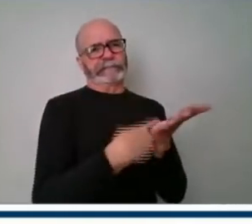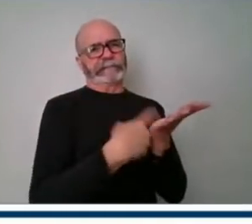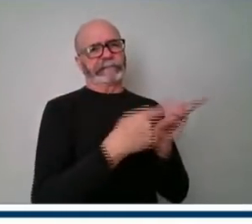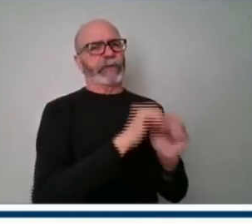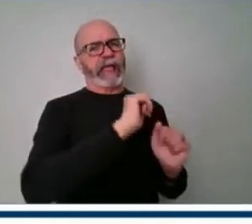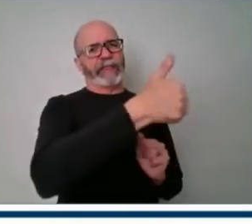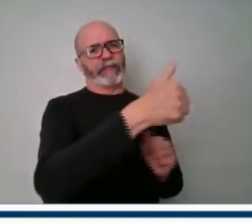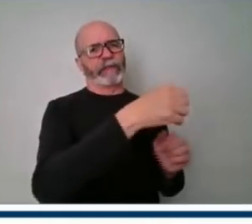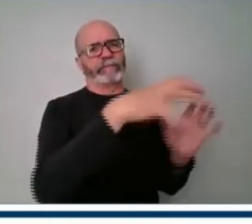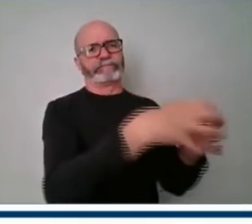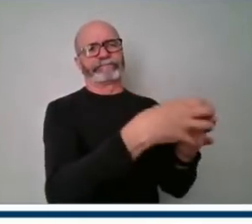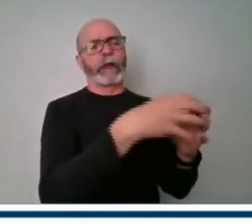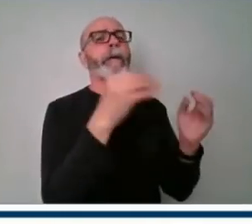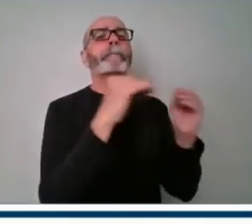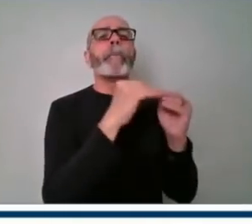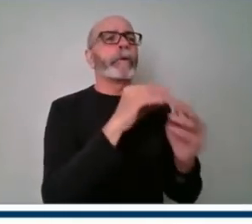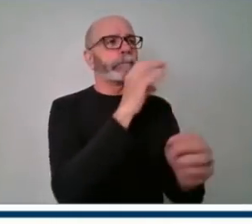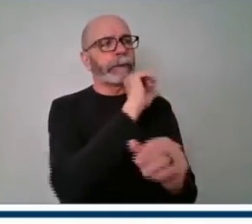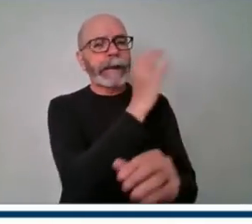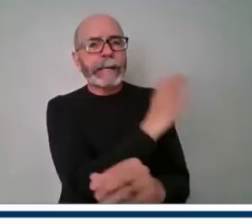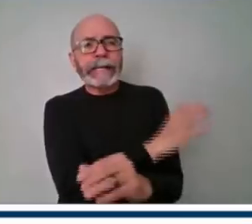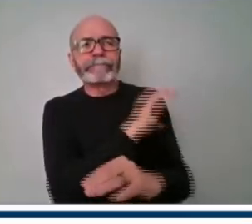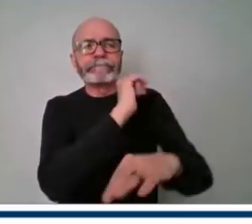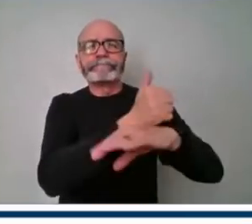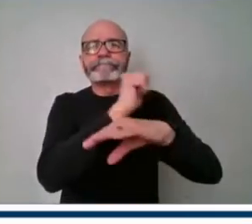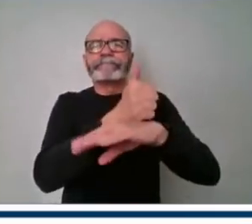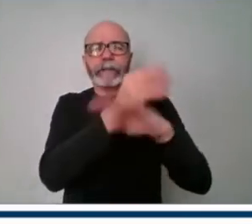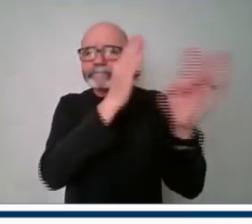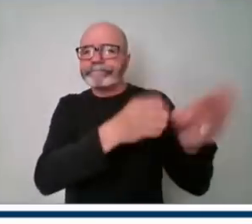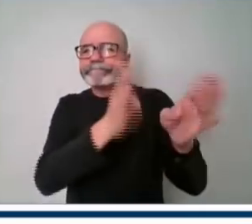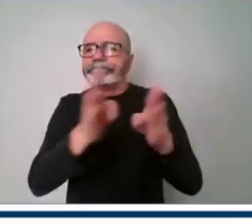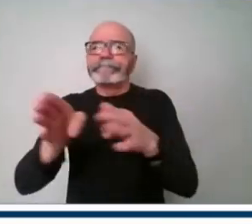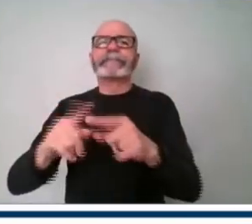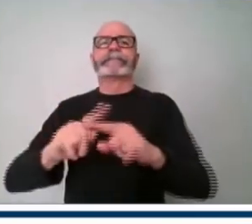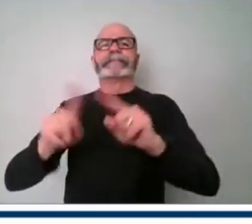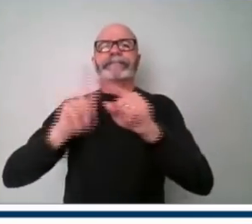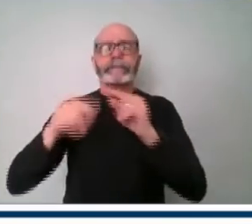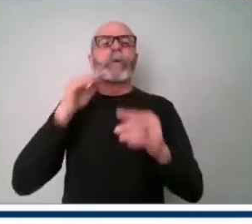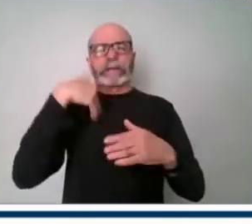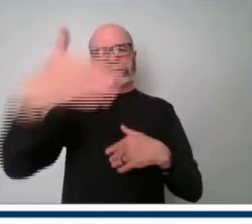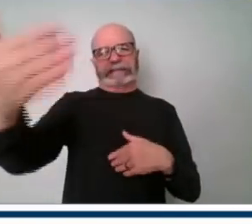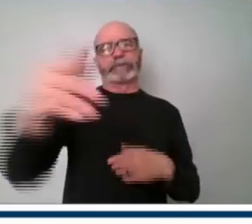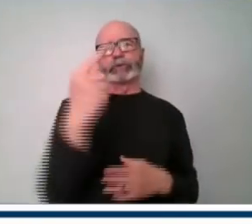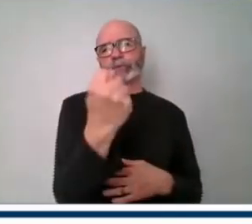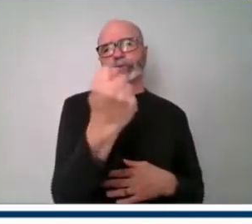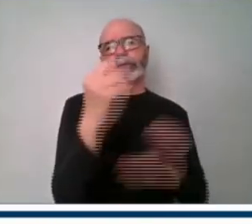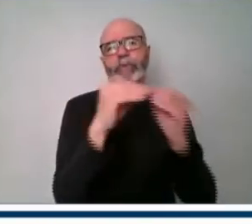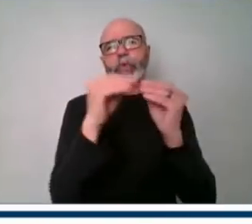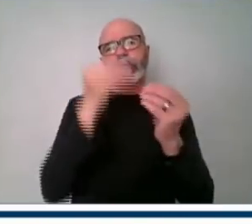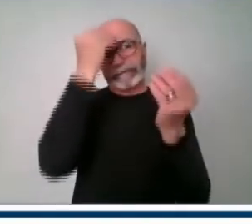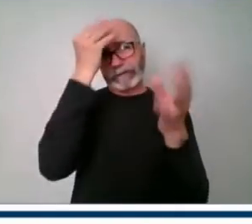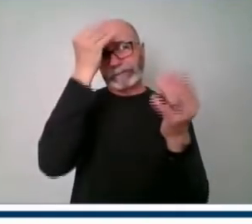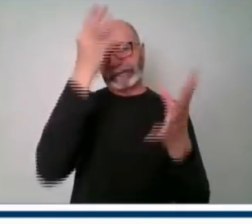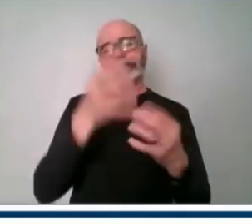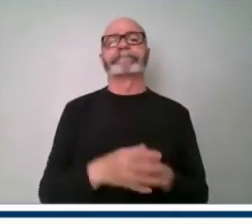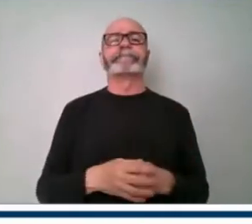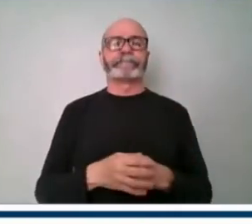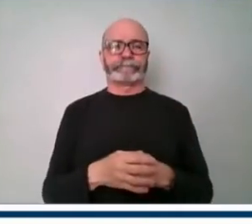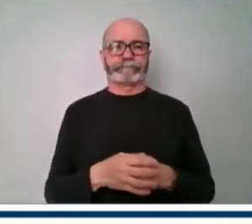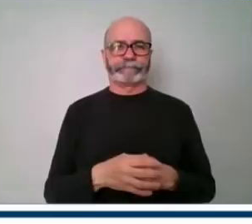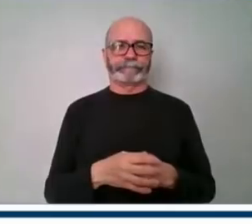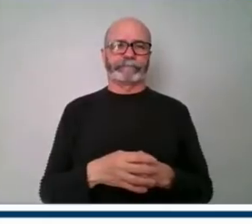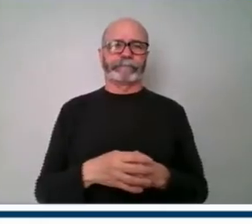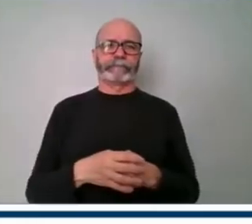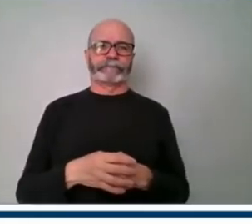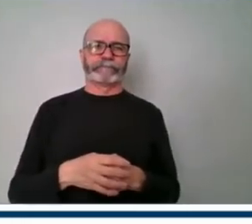So much more information to come at the technical briefing. We'll go to Lindsay, all Nova Scotia. Following on Jean's question, I understand